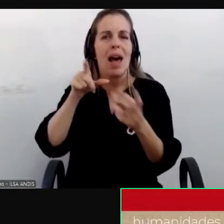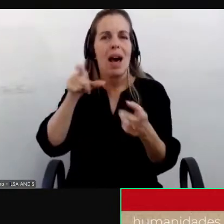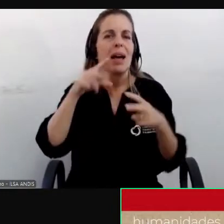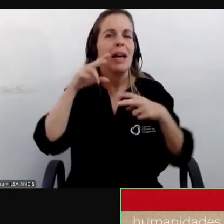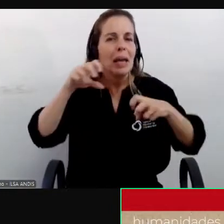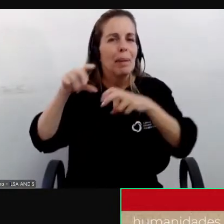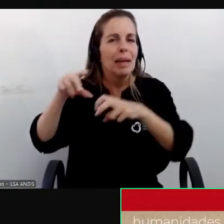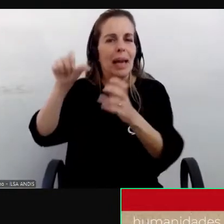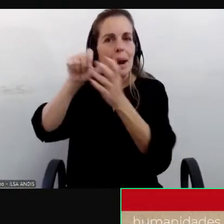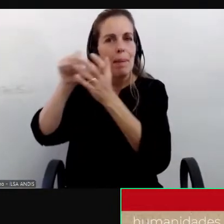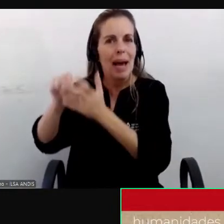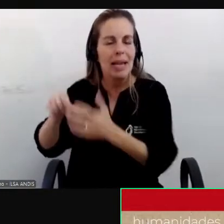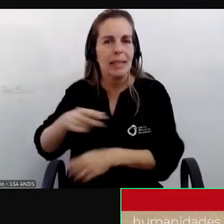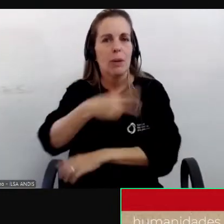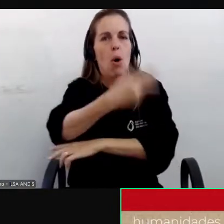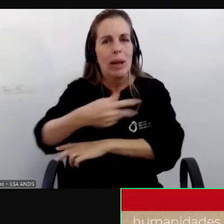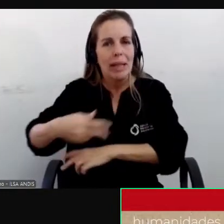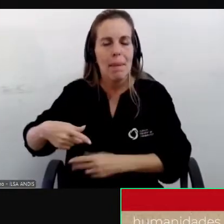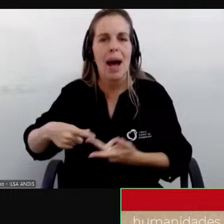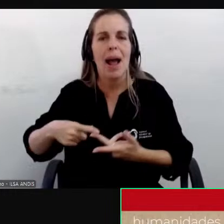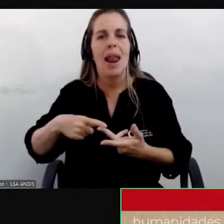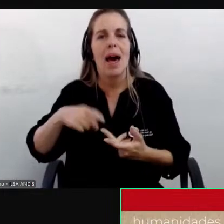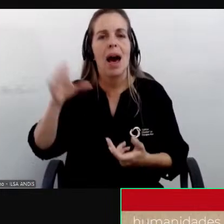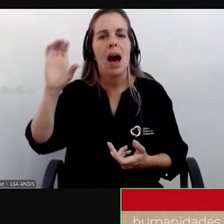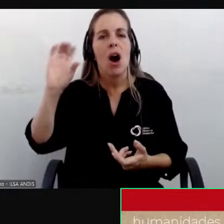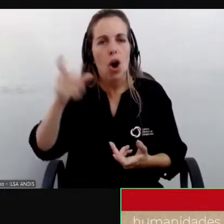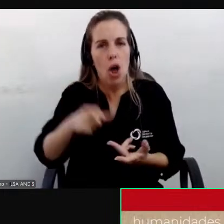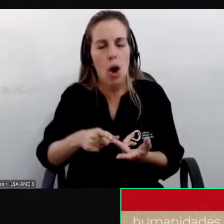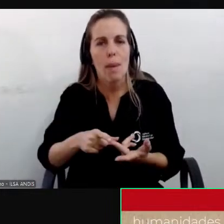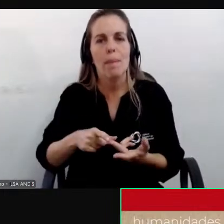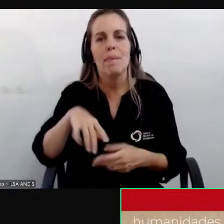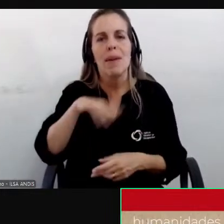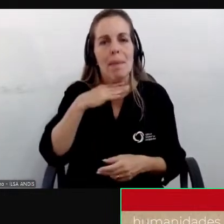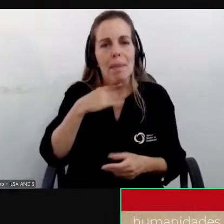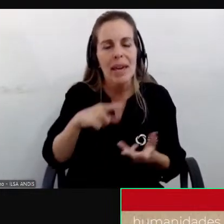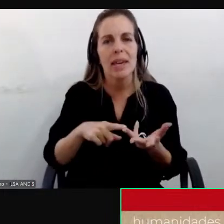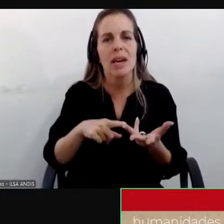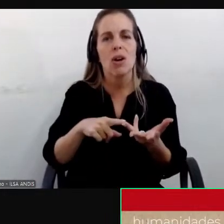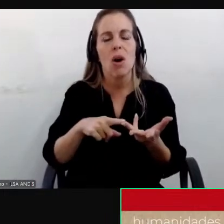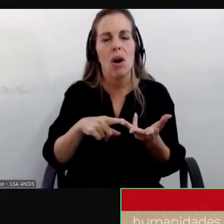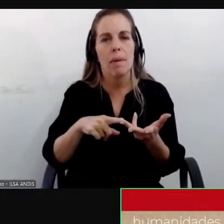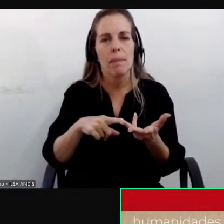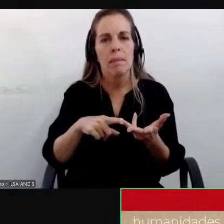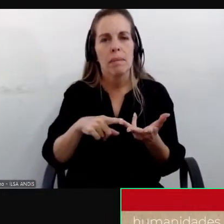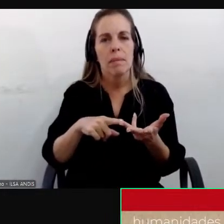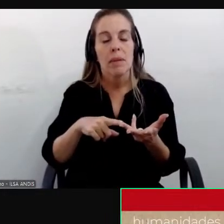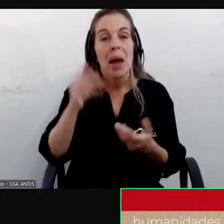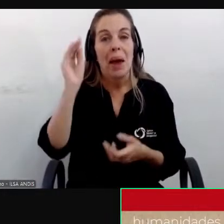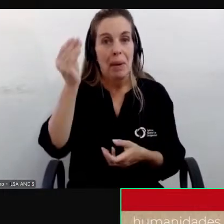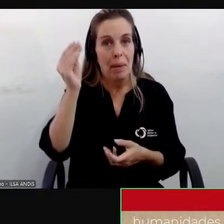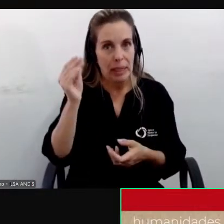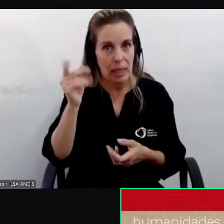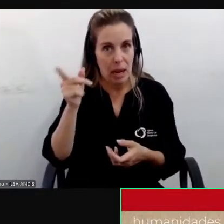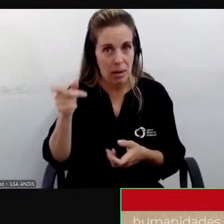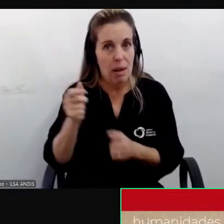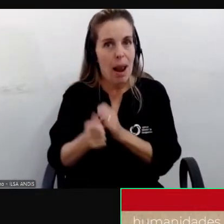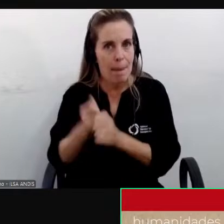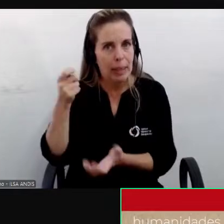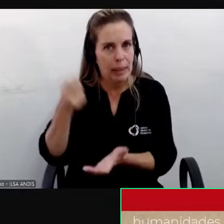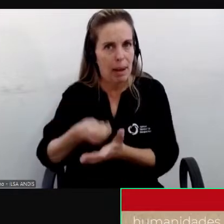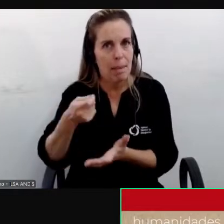such as Guatemala, Colombia, Mexico, and